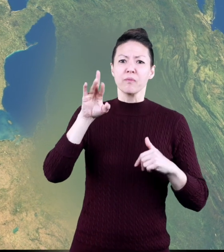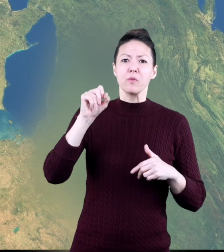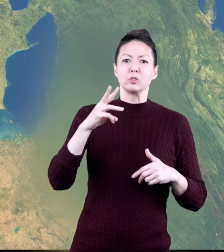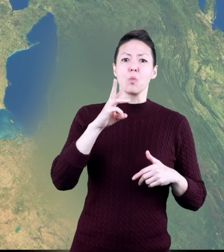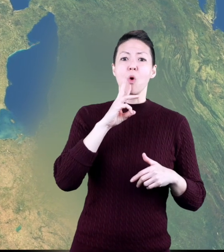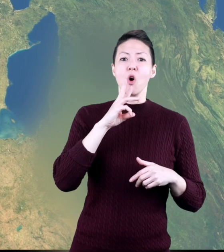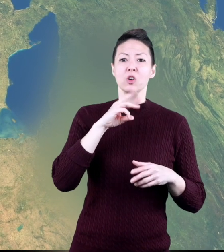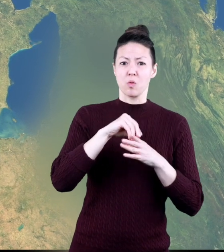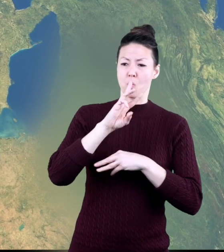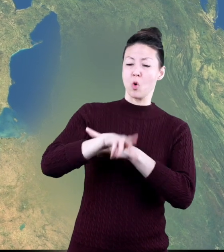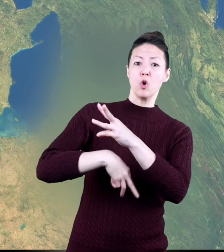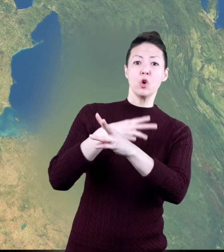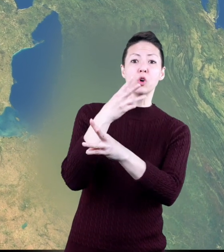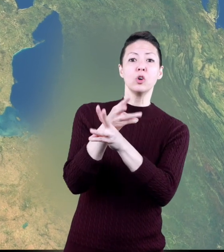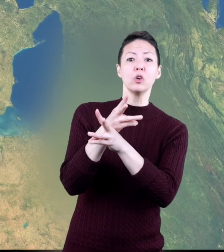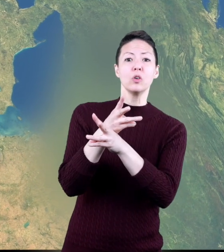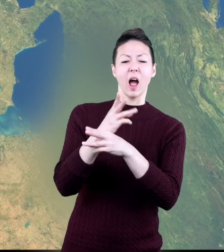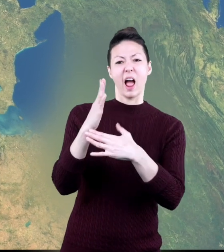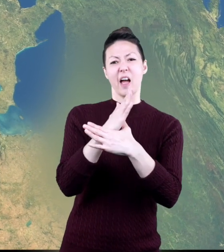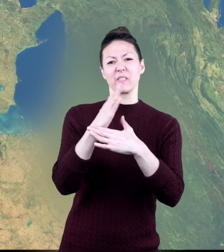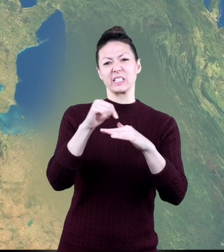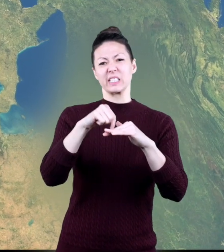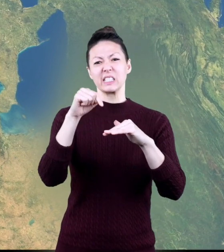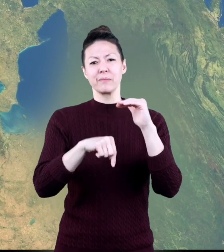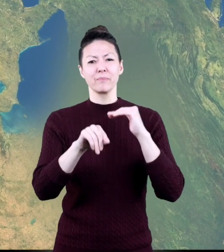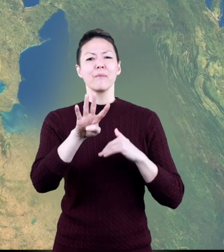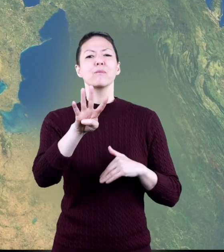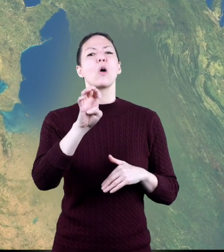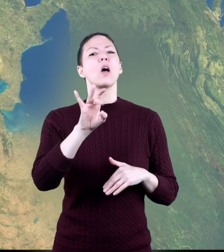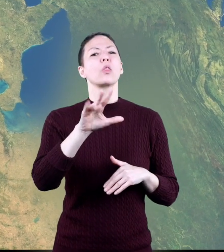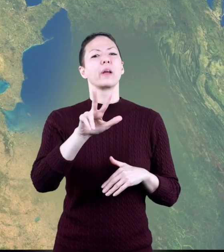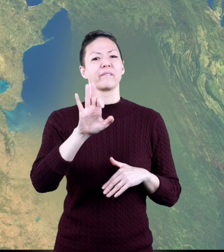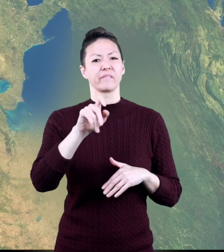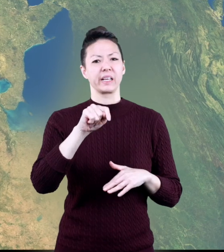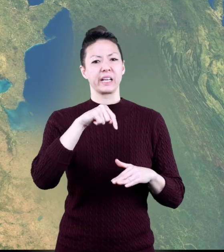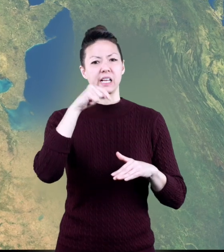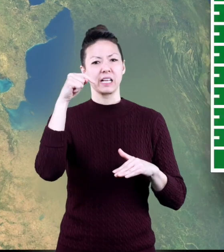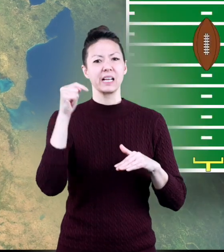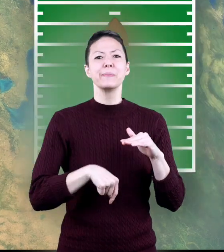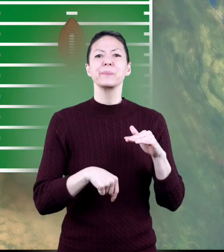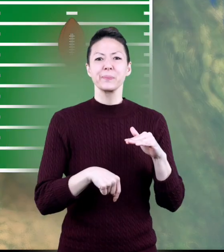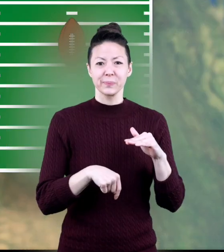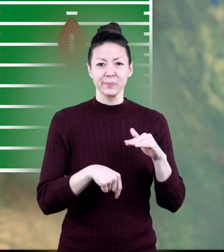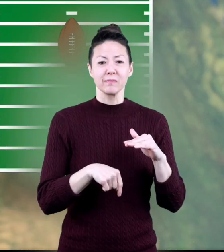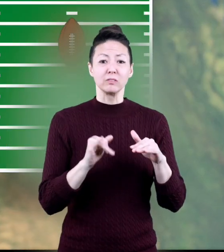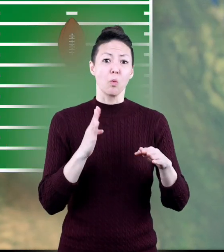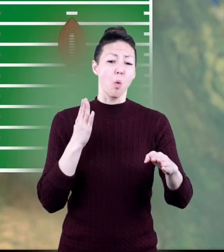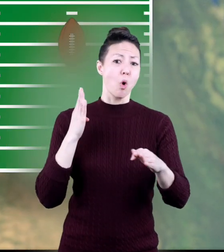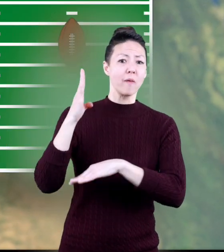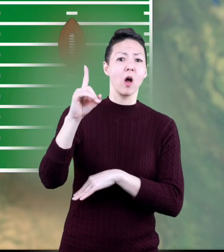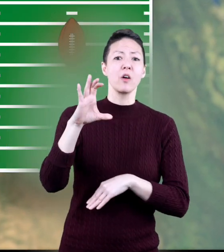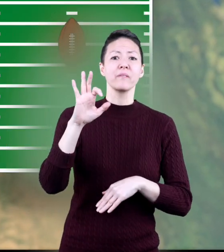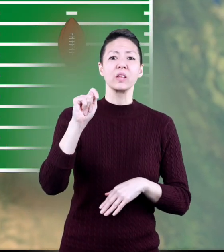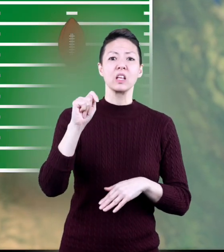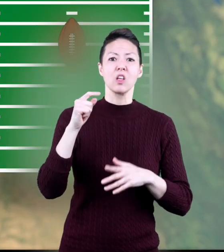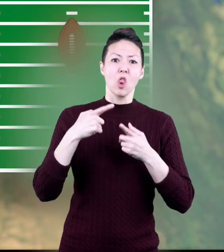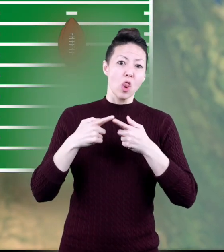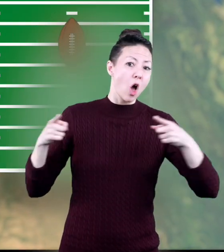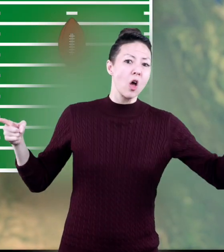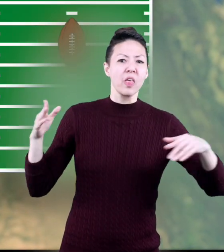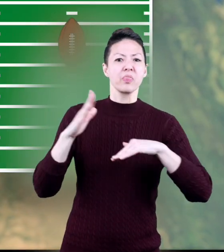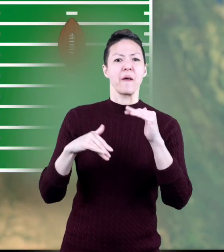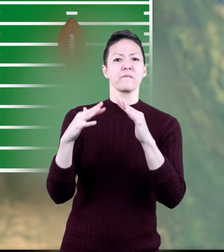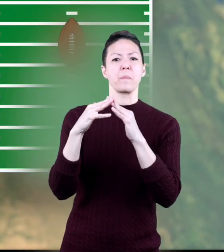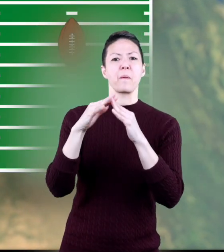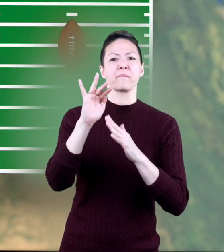largest freshwater lake in the world its average depth is four hundred and eighty three feet that's over 100 feet